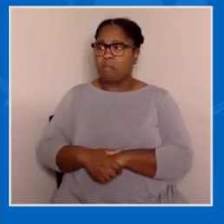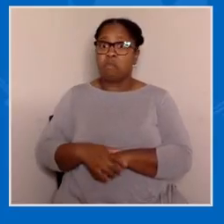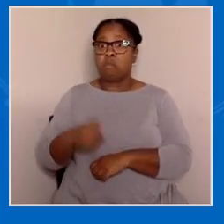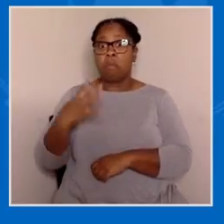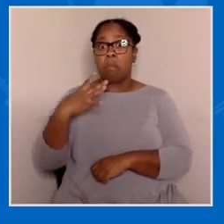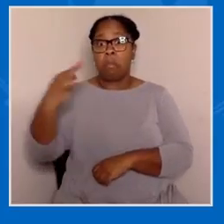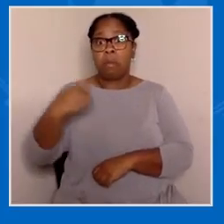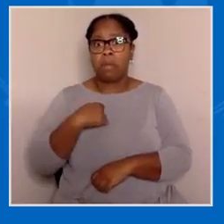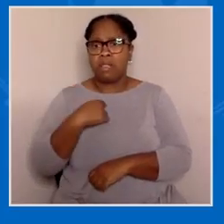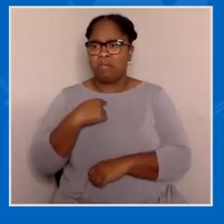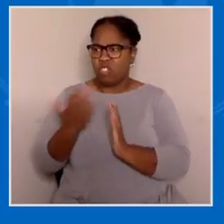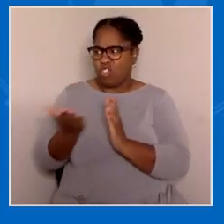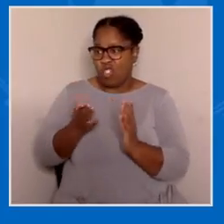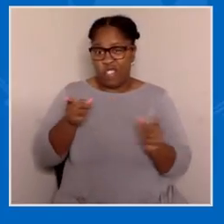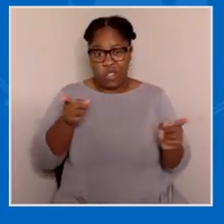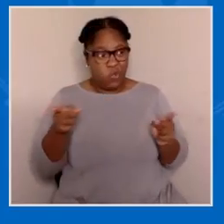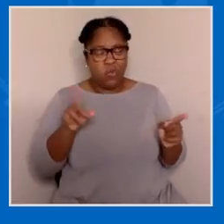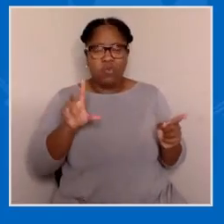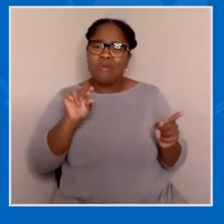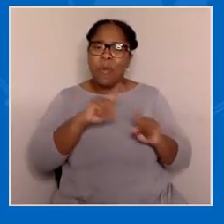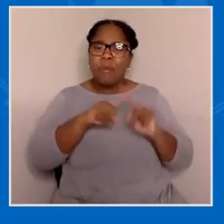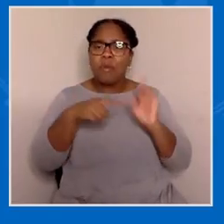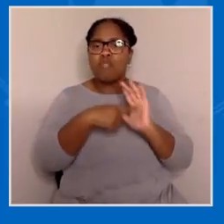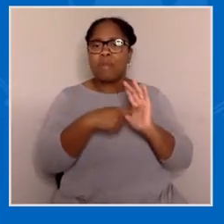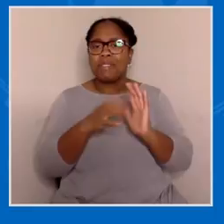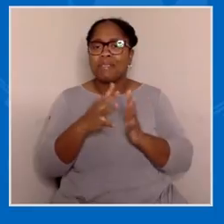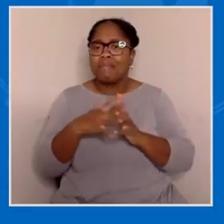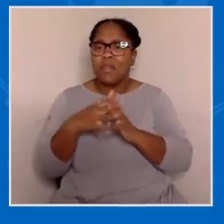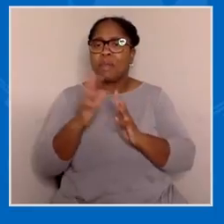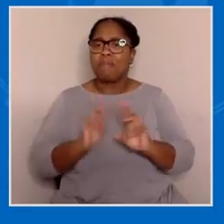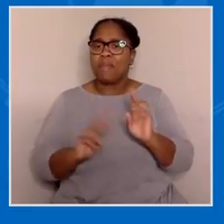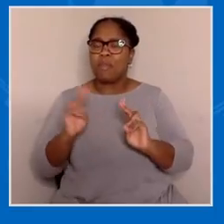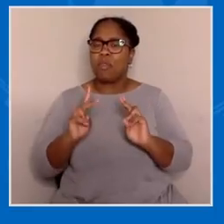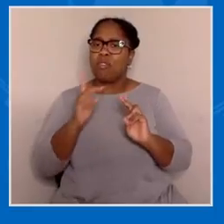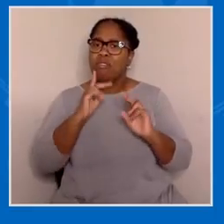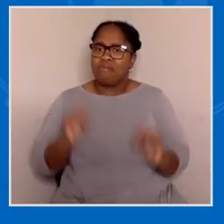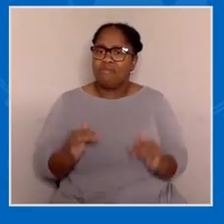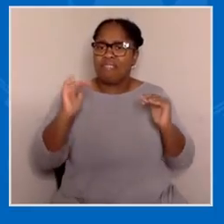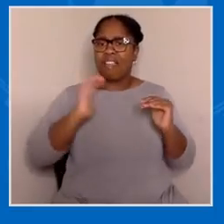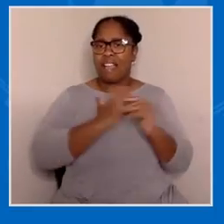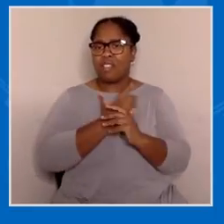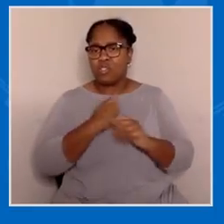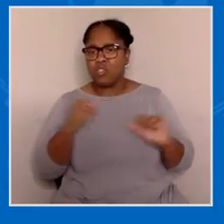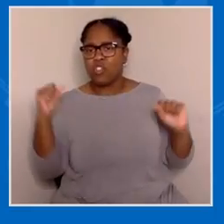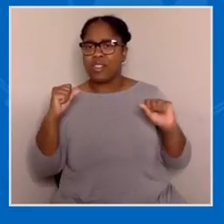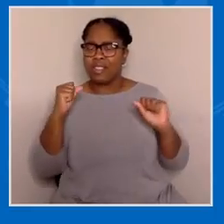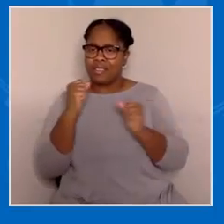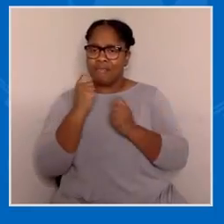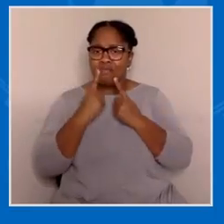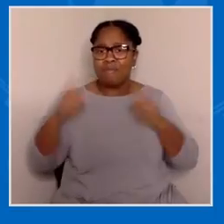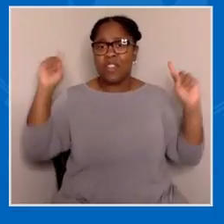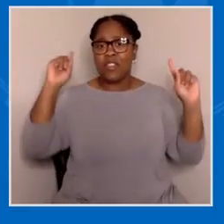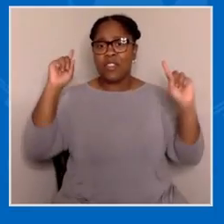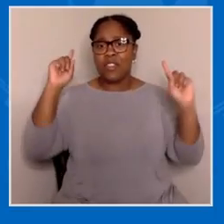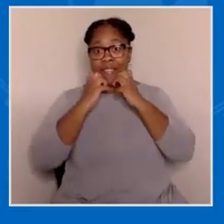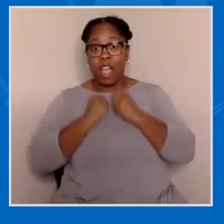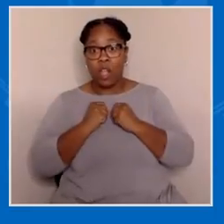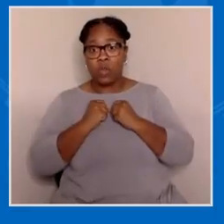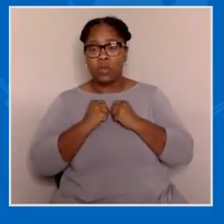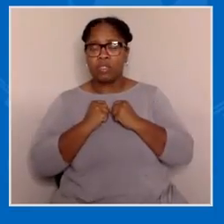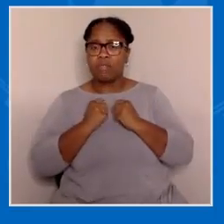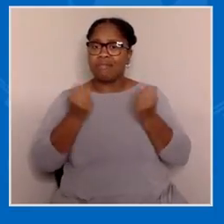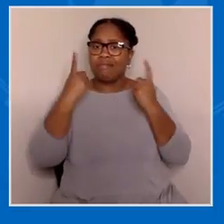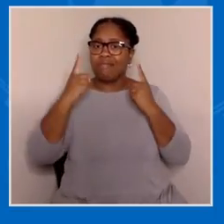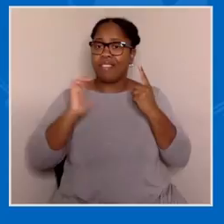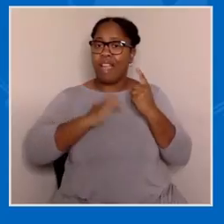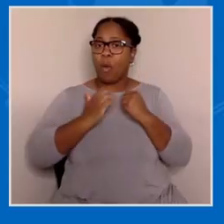people, to help advance our security, our prosperity, our values, that the call to service in this role is what